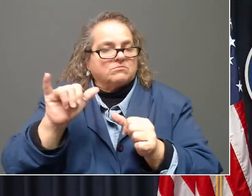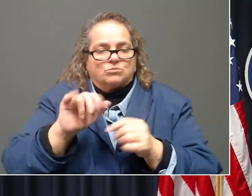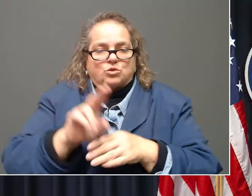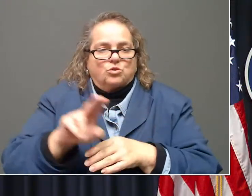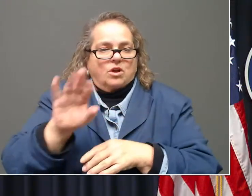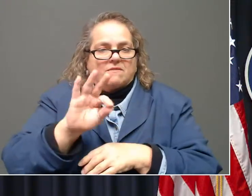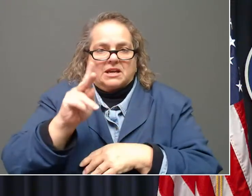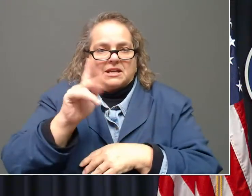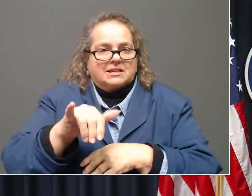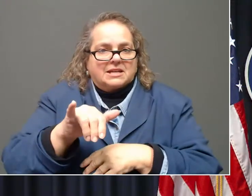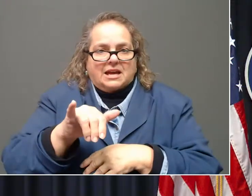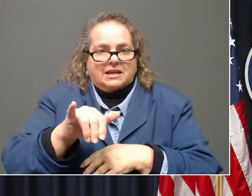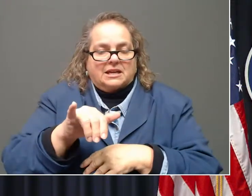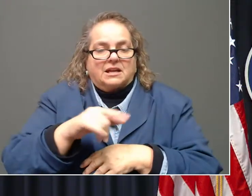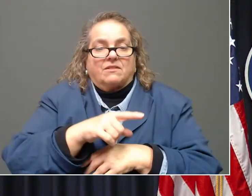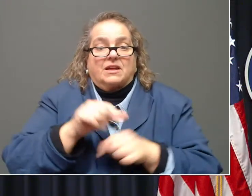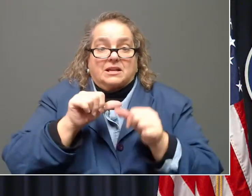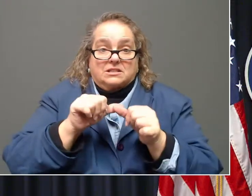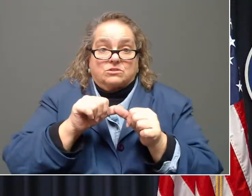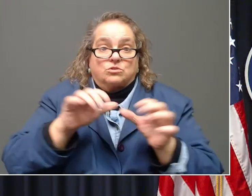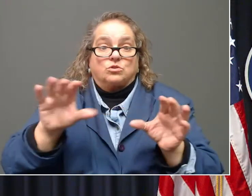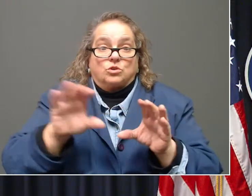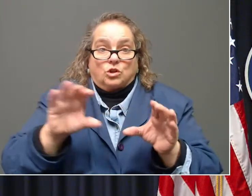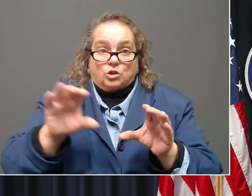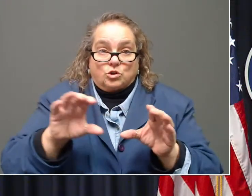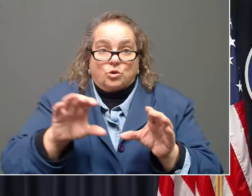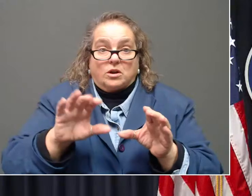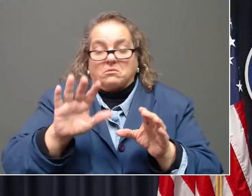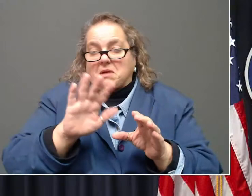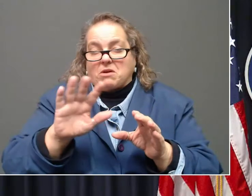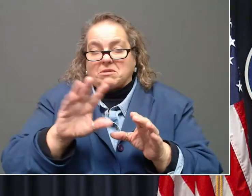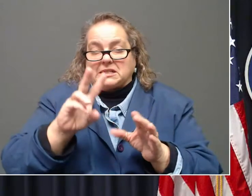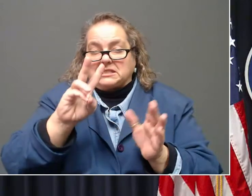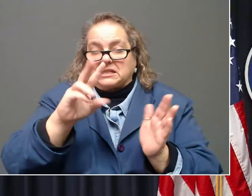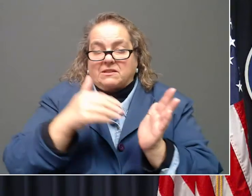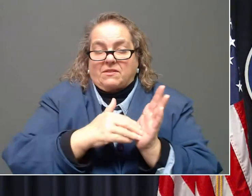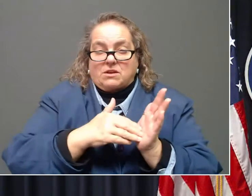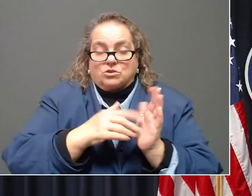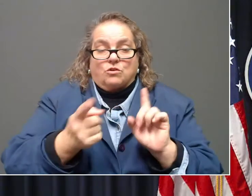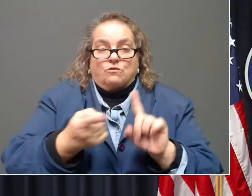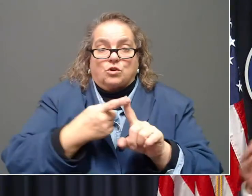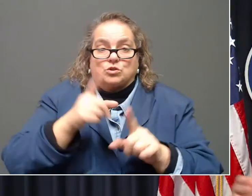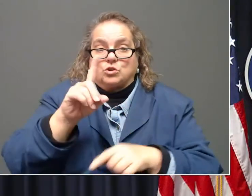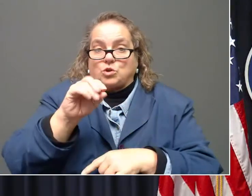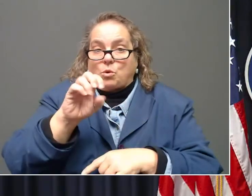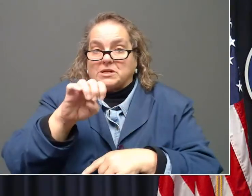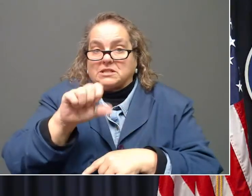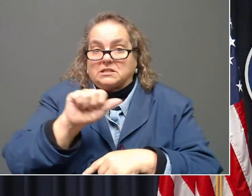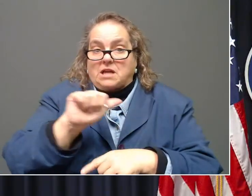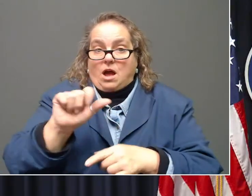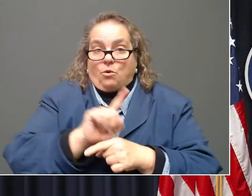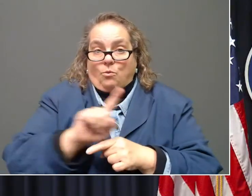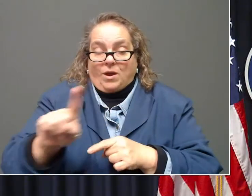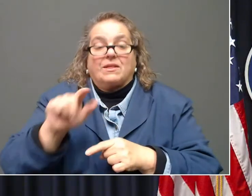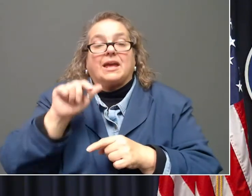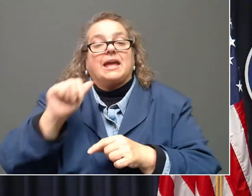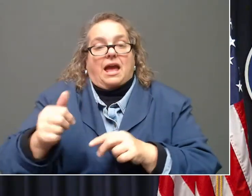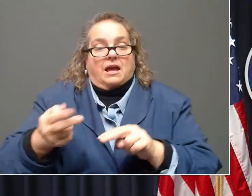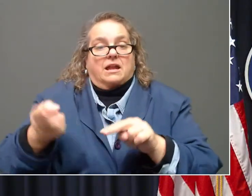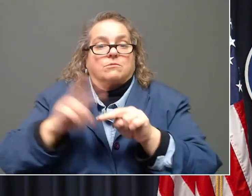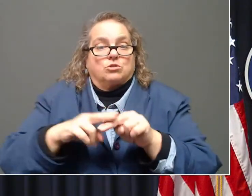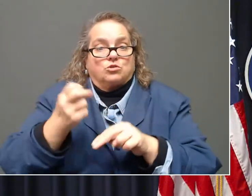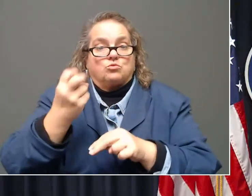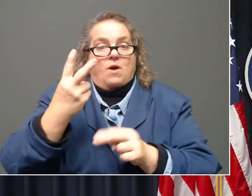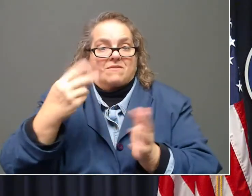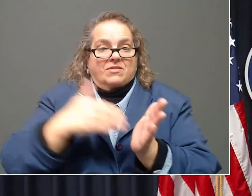week. Thanks, Governor. So all of that is first doses. So then 4 weeks later or 3 weeks, whether it's Pfizer or Moderna, they have